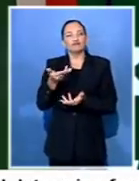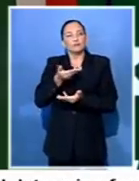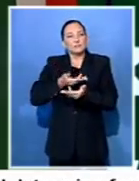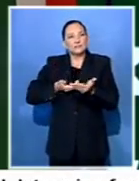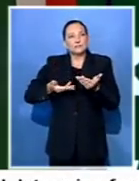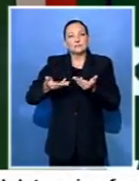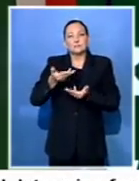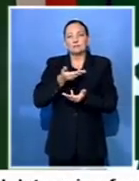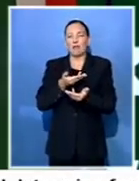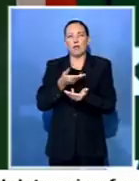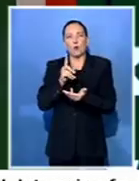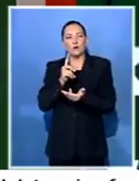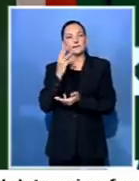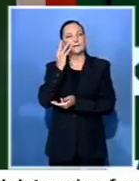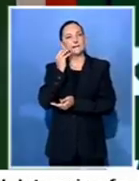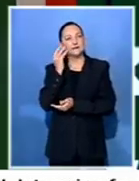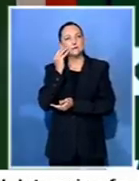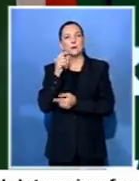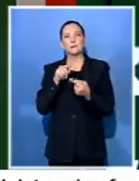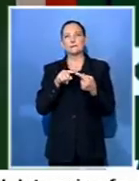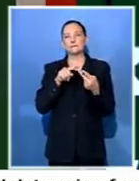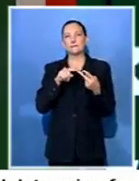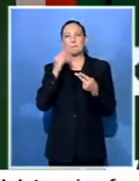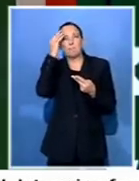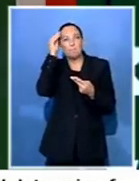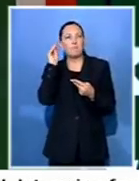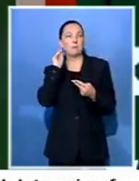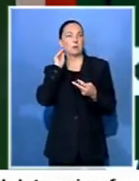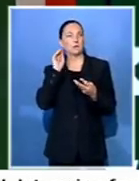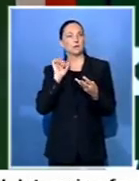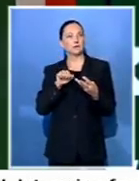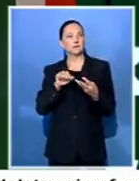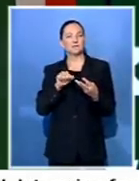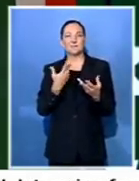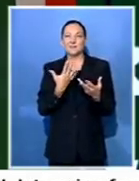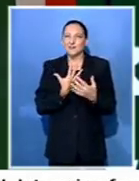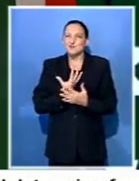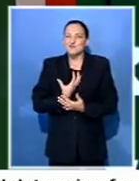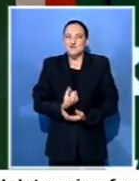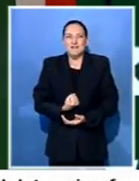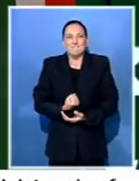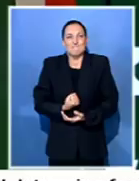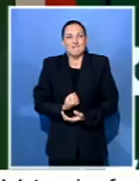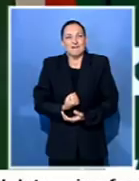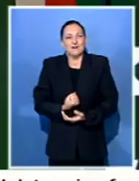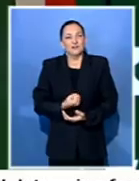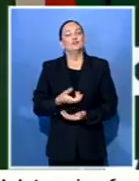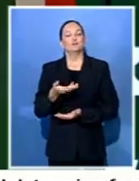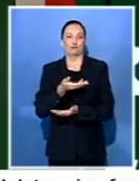shared their experiences, their memories, and indeed their grief.